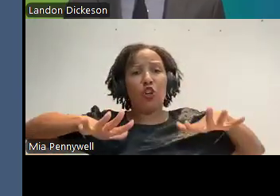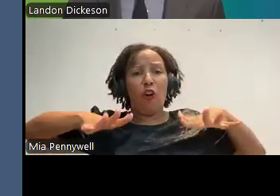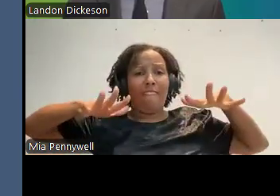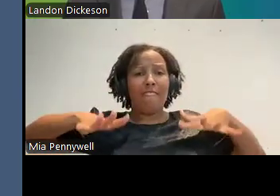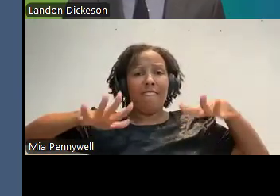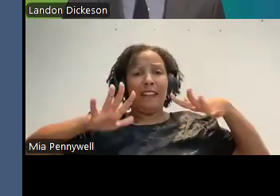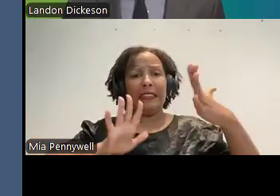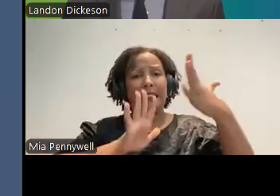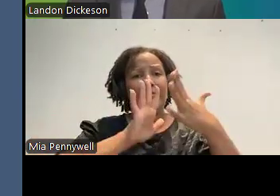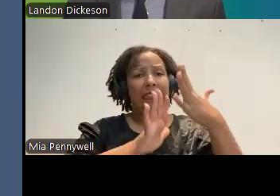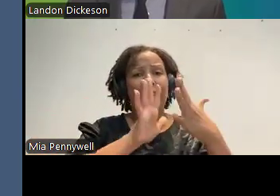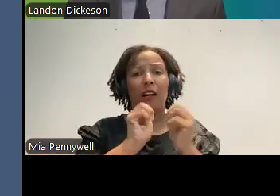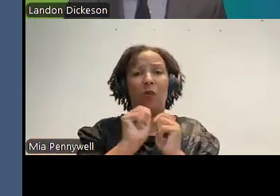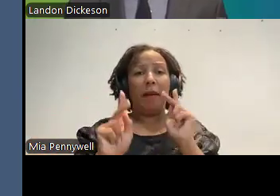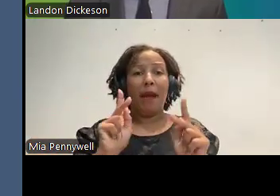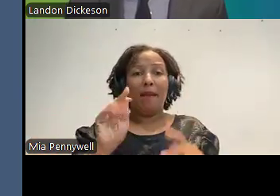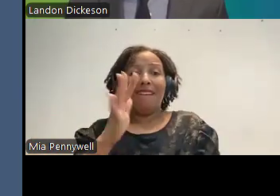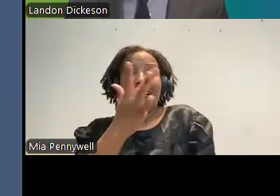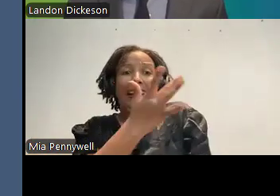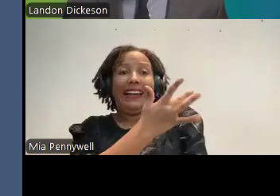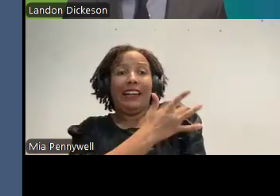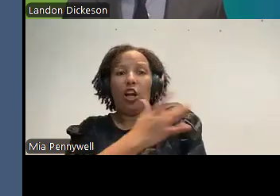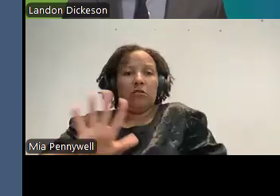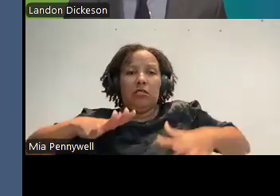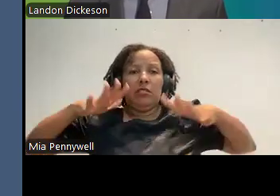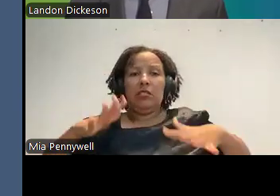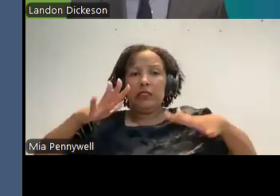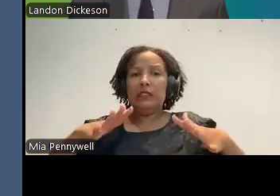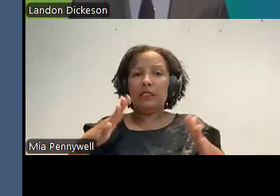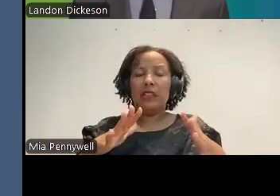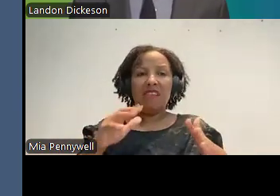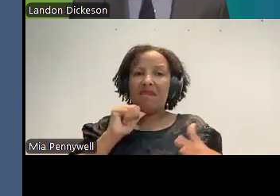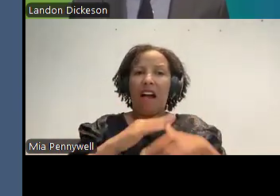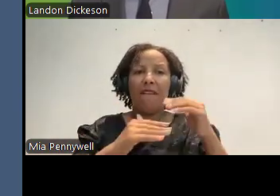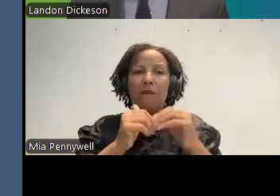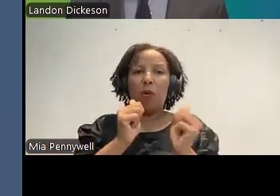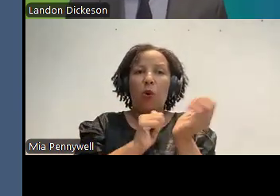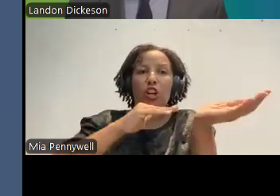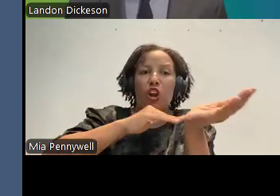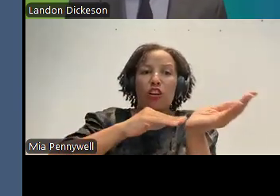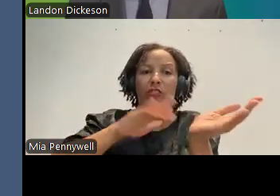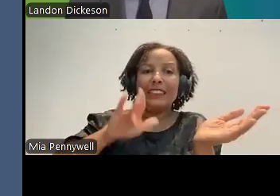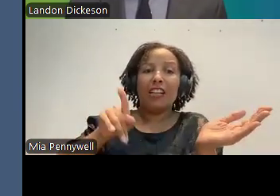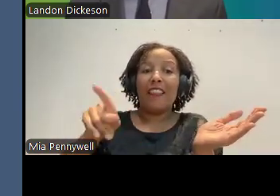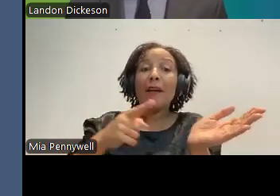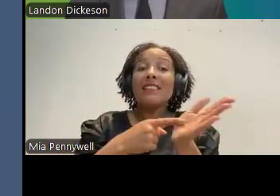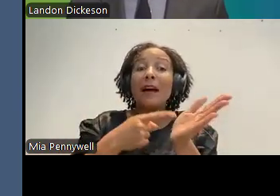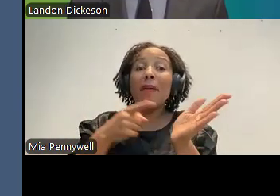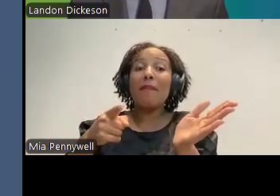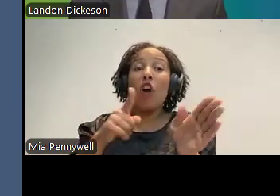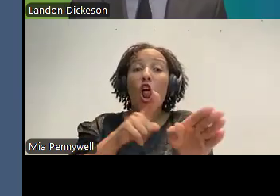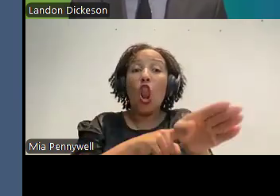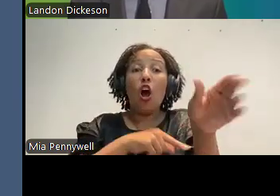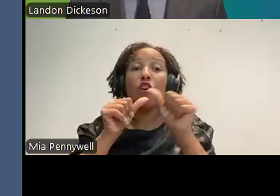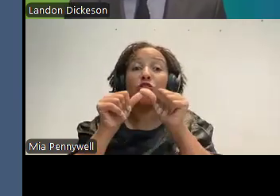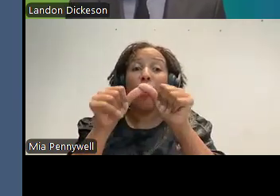especially of being touched in any way, including by medical personnel. Many of them have long-term injuries that have never been treated, such as broken